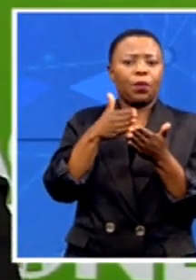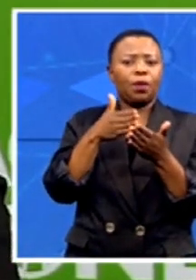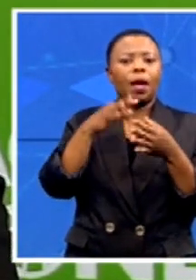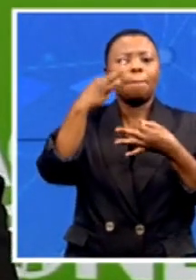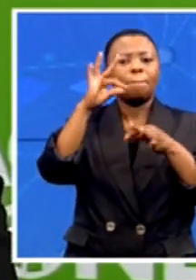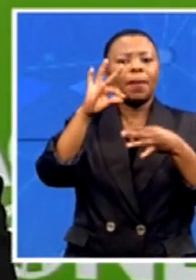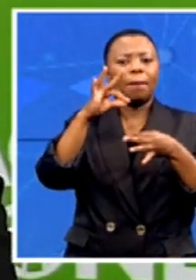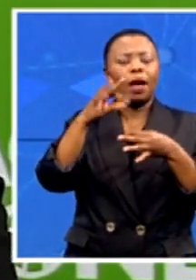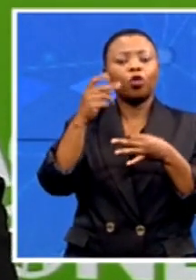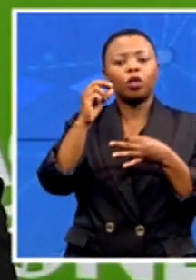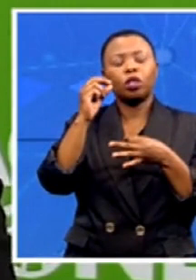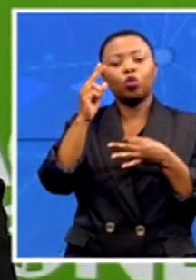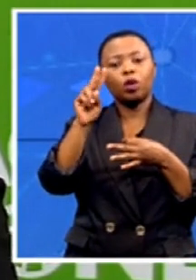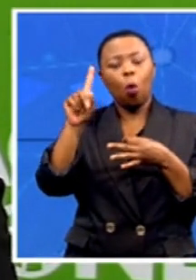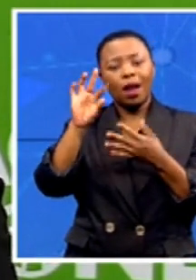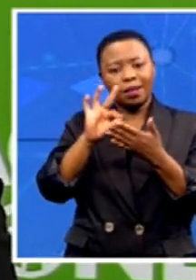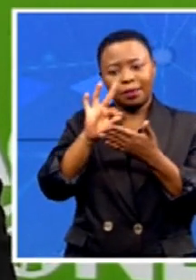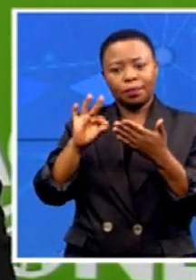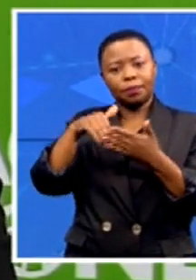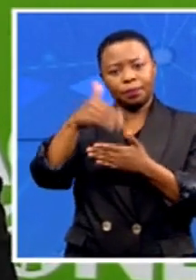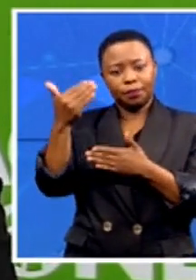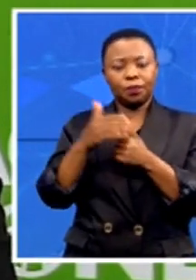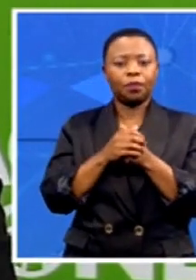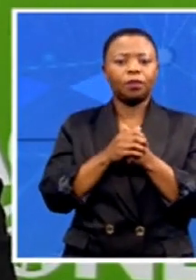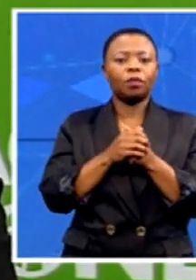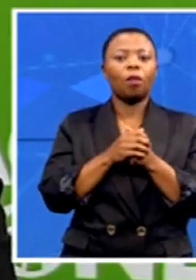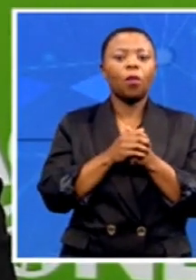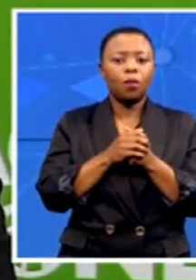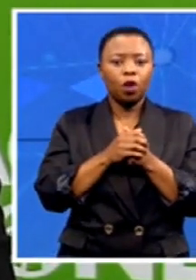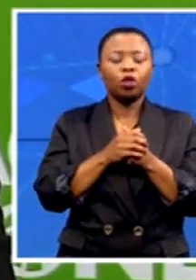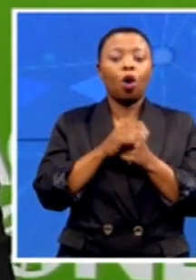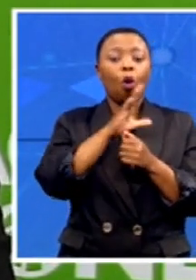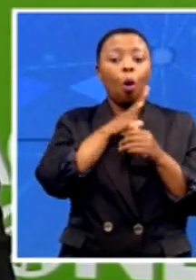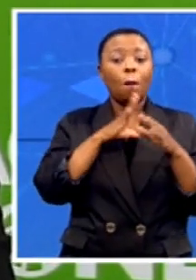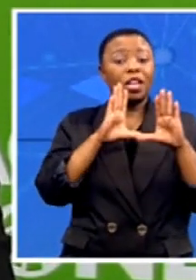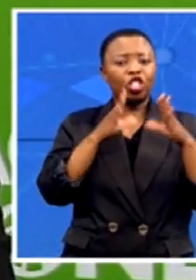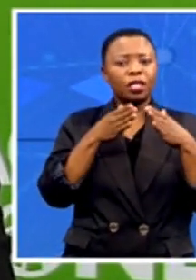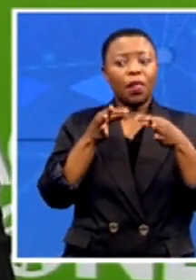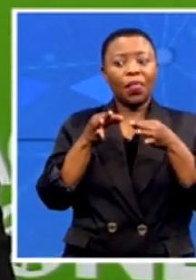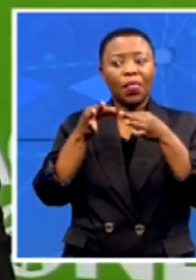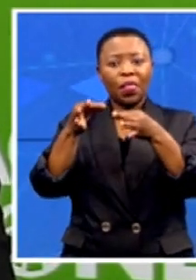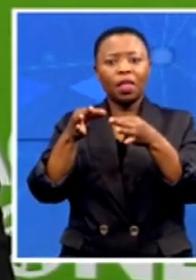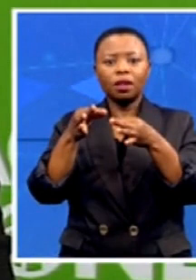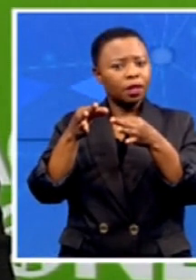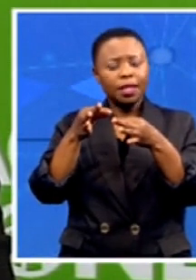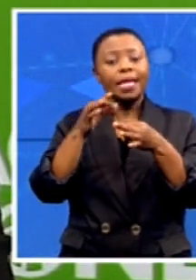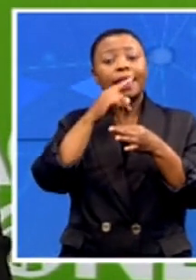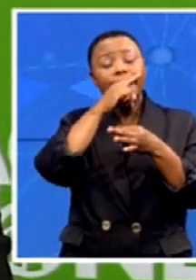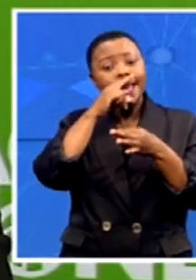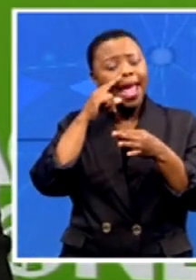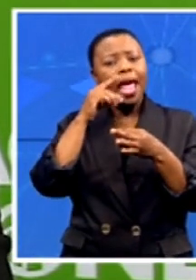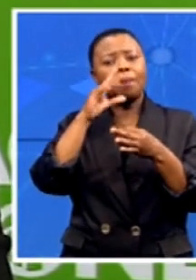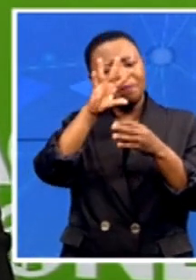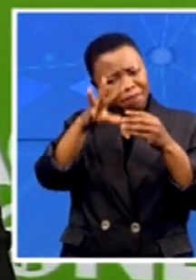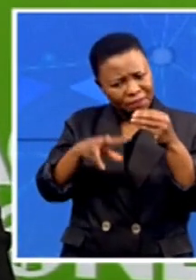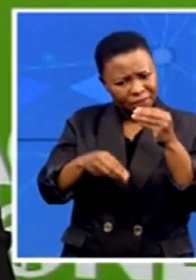court to direct that the commission must, without delay, include the name of the applicant and on the 2021 municipal